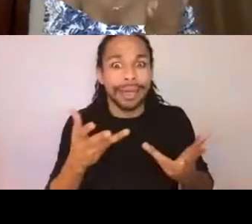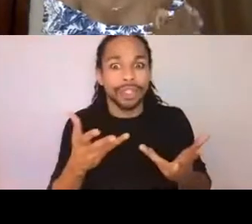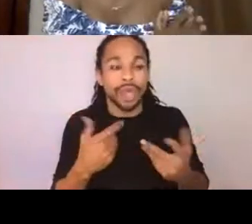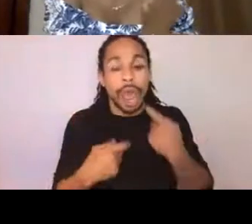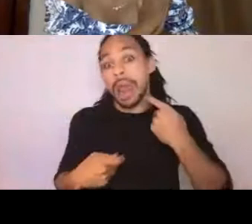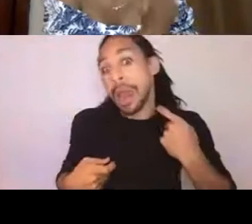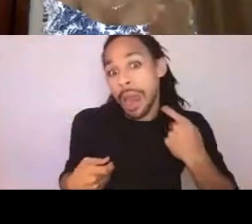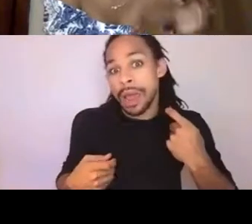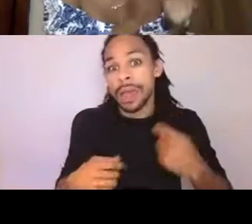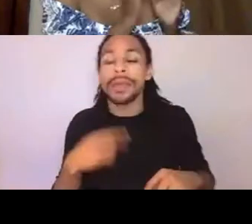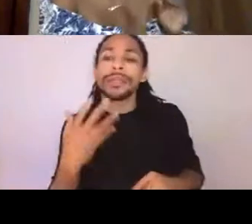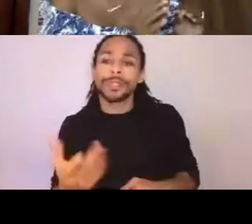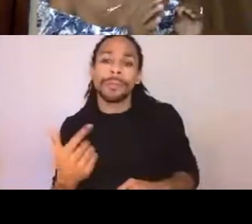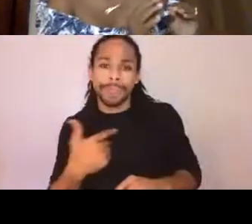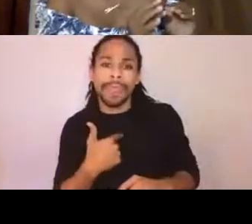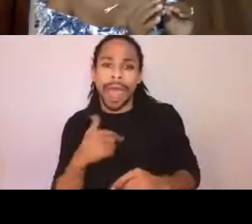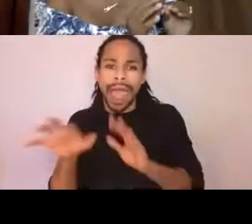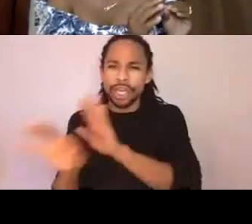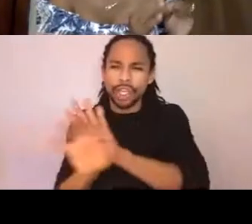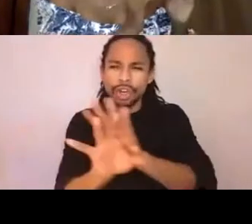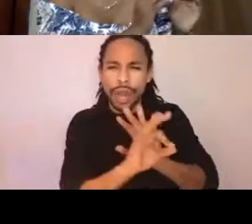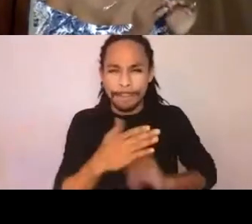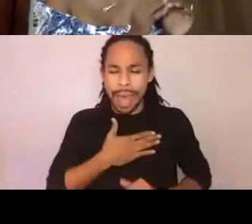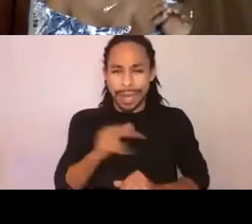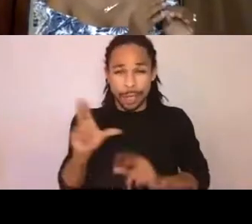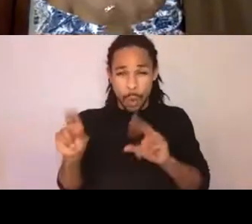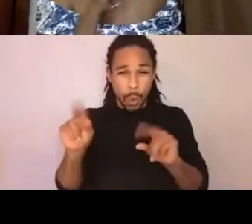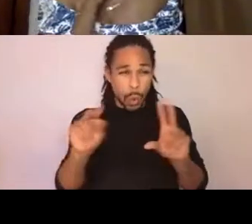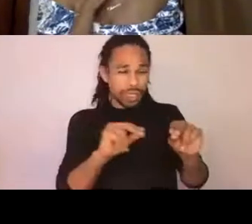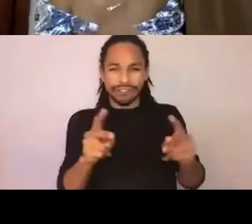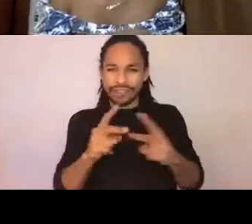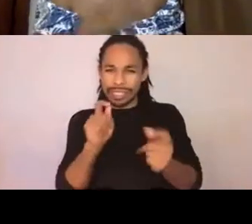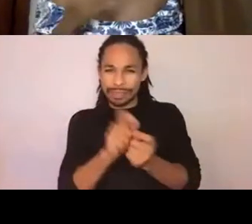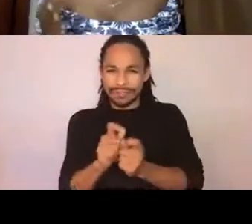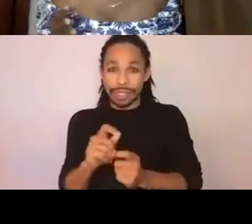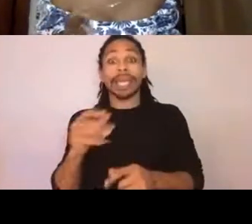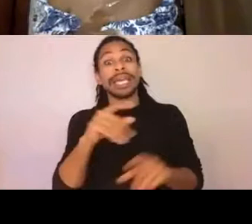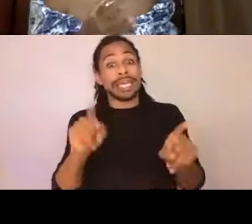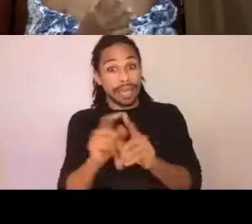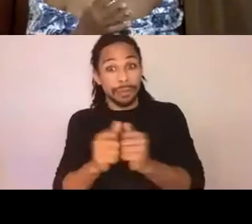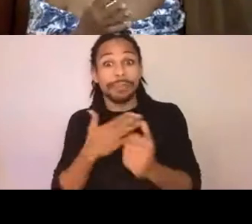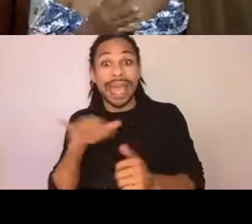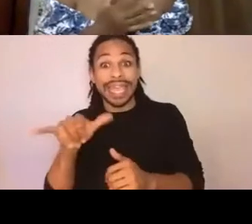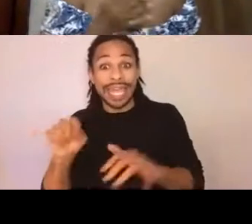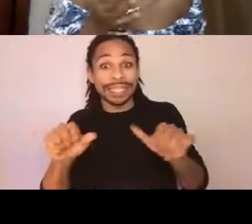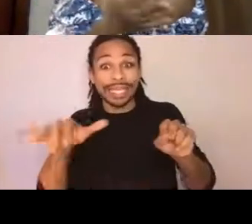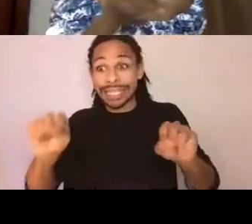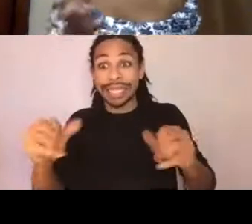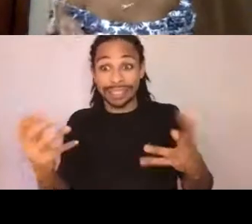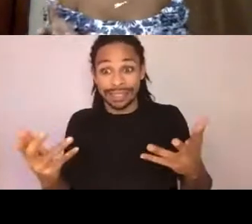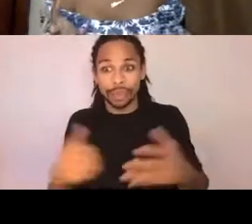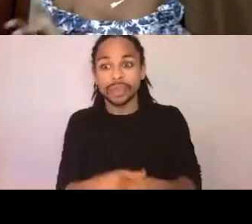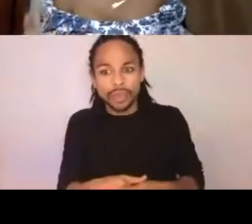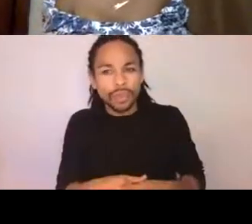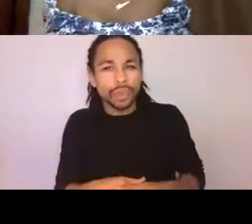my no's as meticulously as I curate my yeses. And so a lot